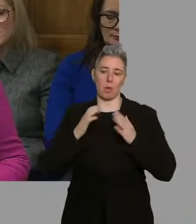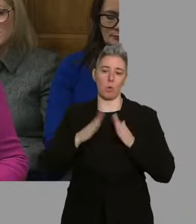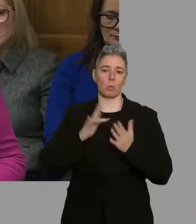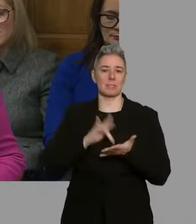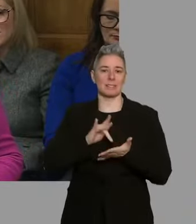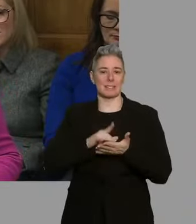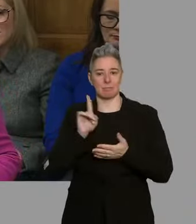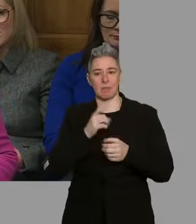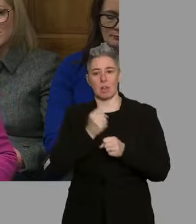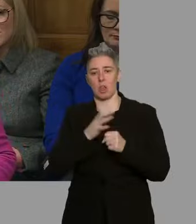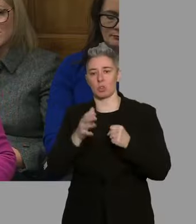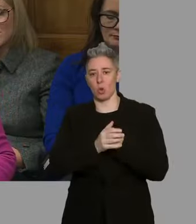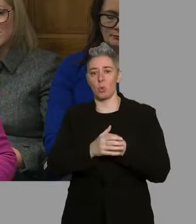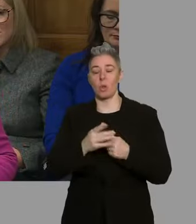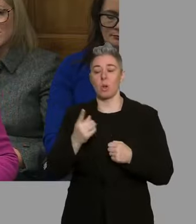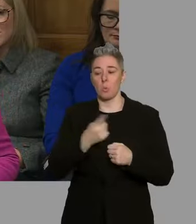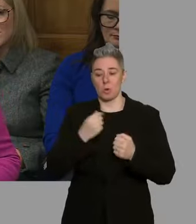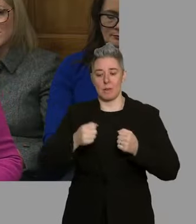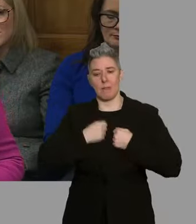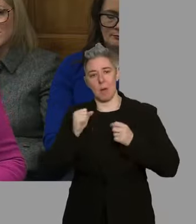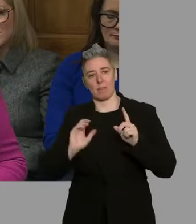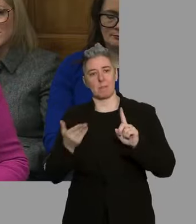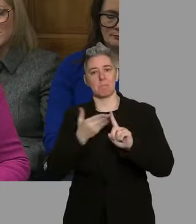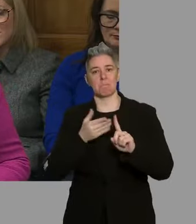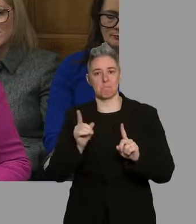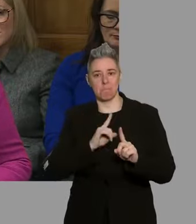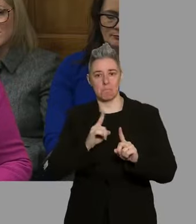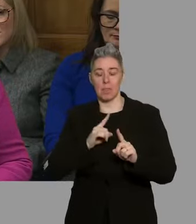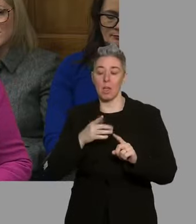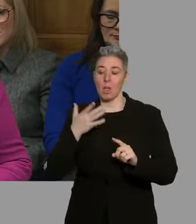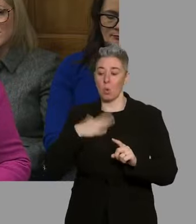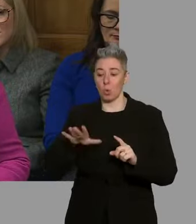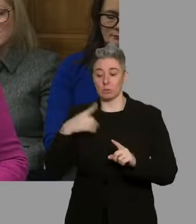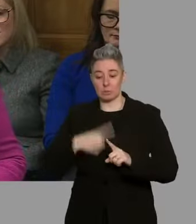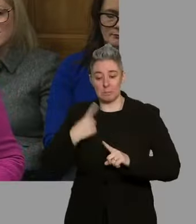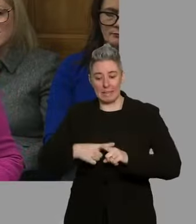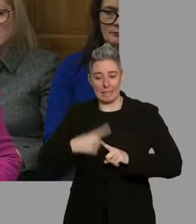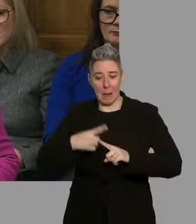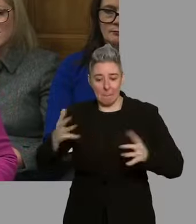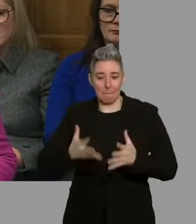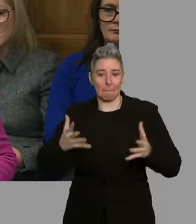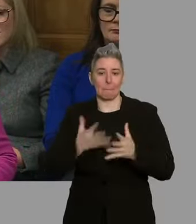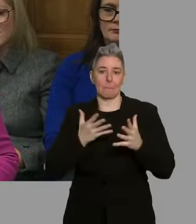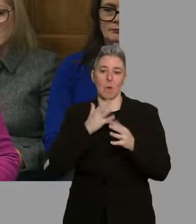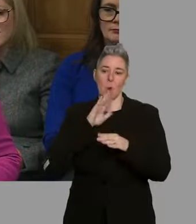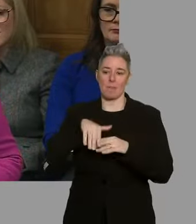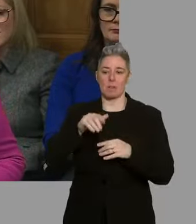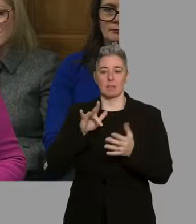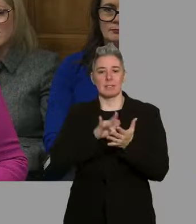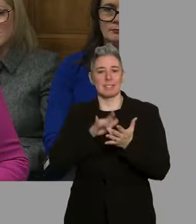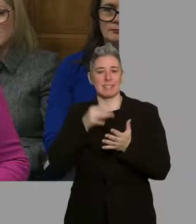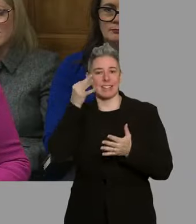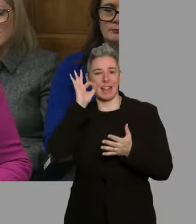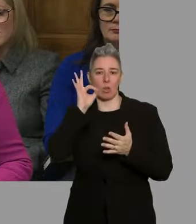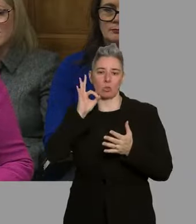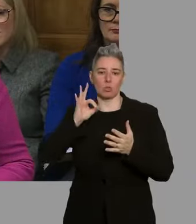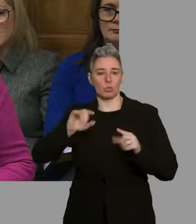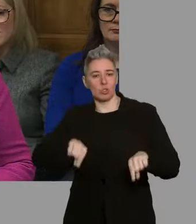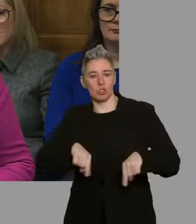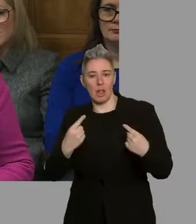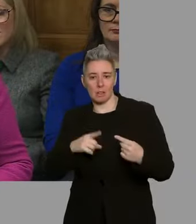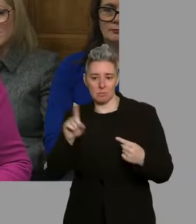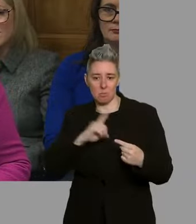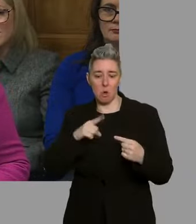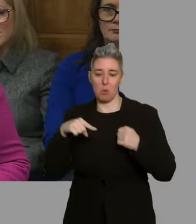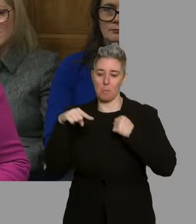speed up ambitions around the City Council's grand challenge of tackling poverty and inequality and of increasing prosperity